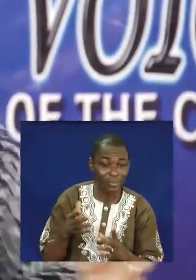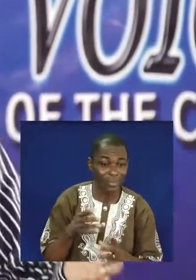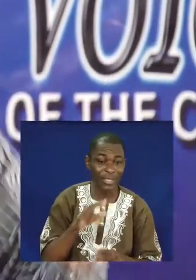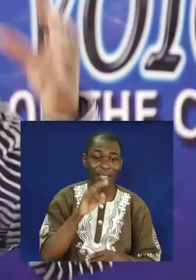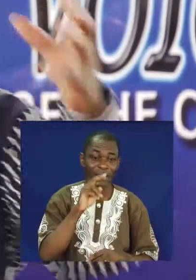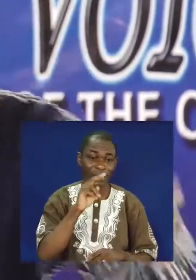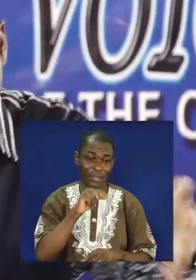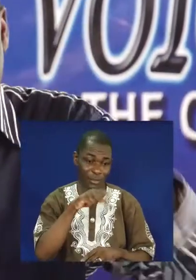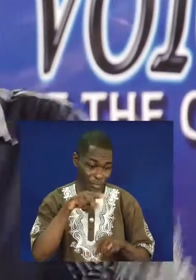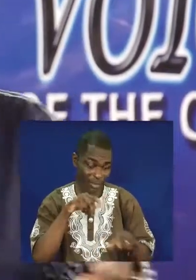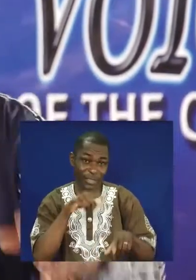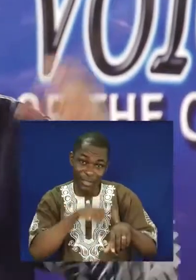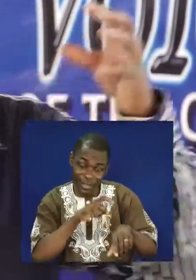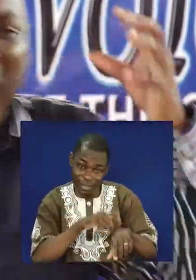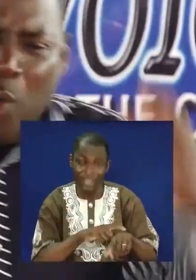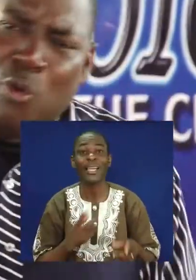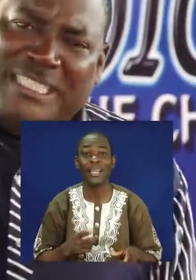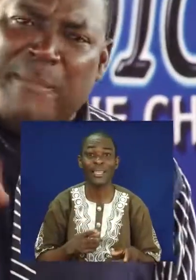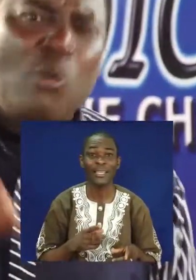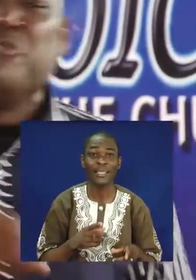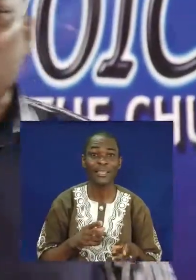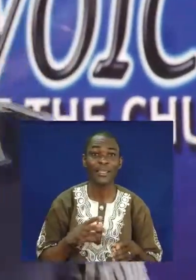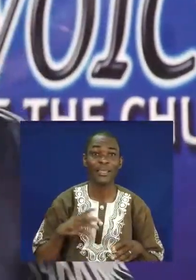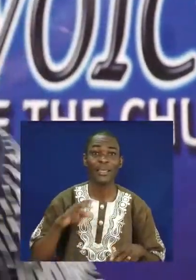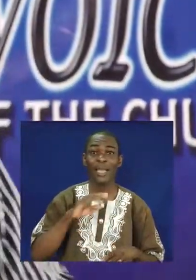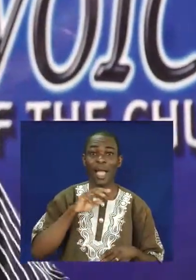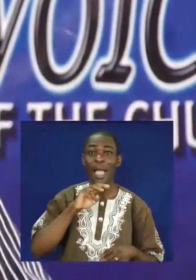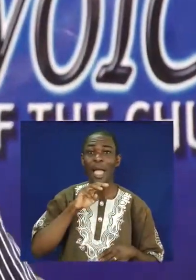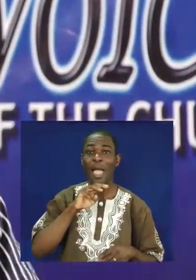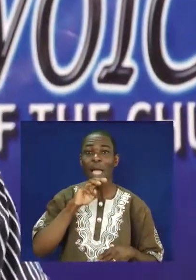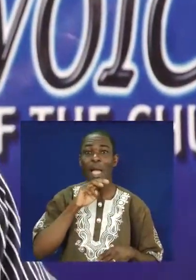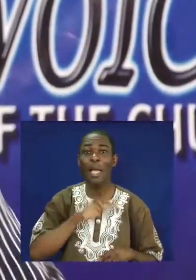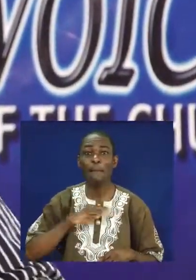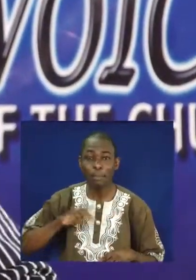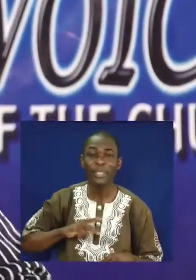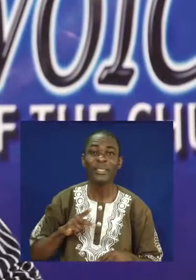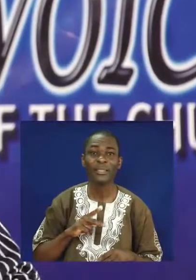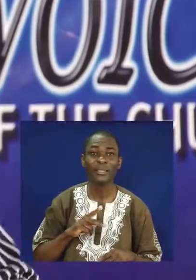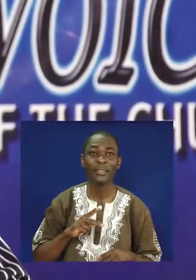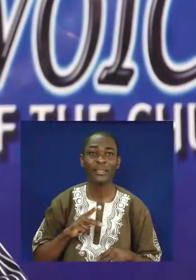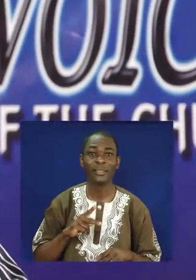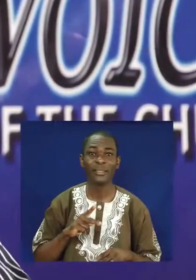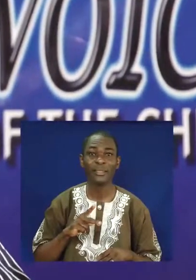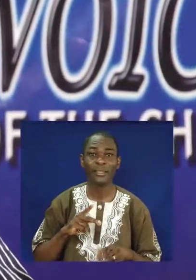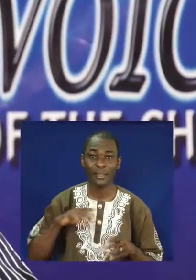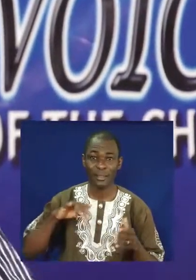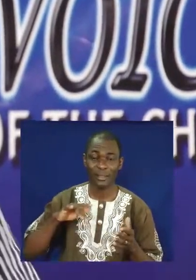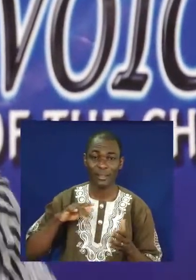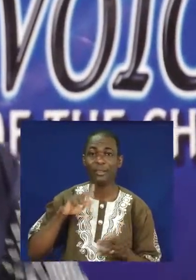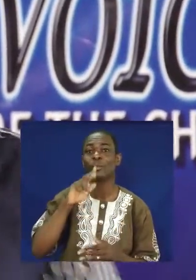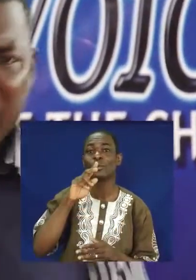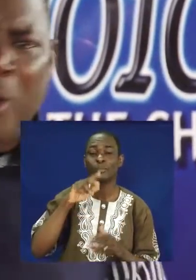Emi no, no. I have a radio so we wow, who tell me? What you know? And Pedia Nibi Mao, no, ye no, man ye.